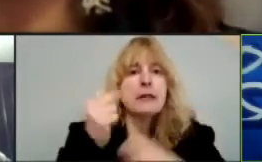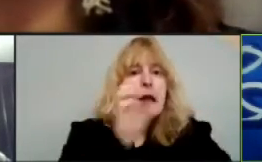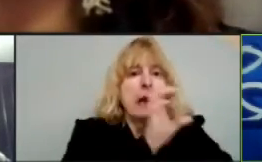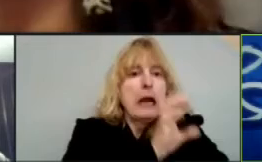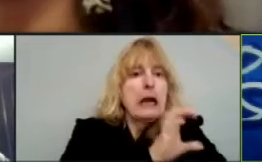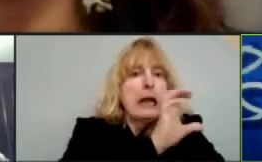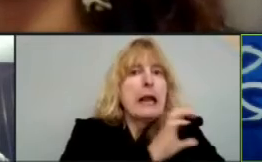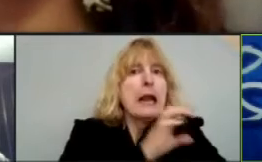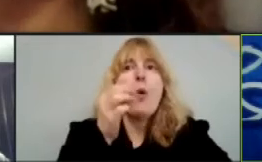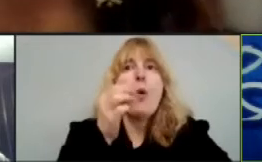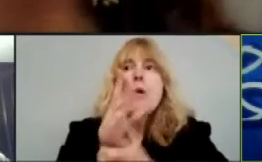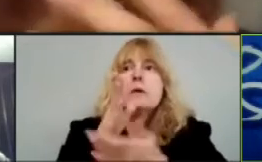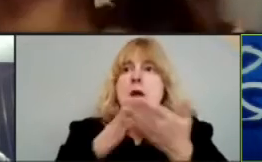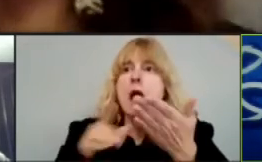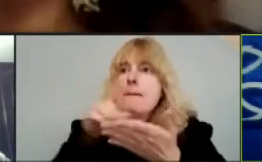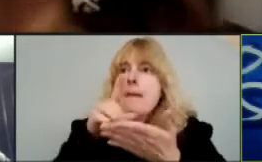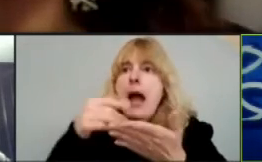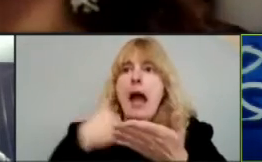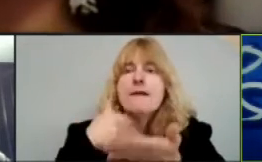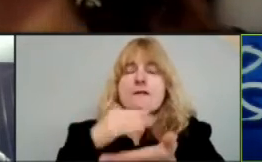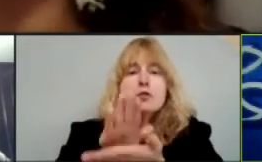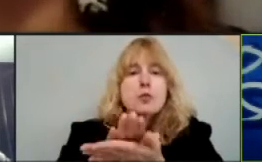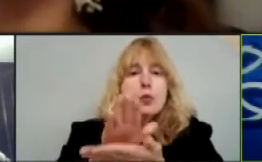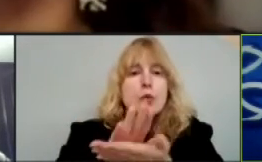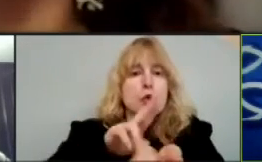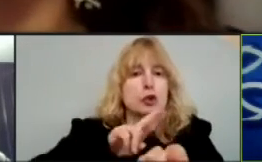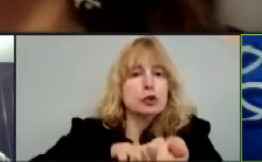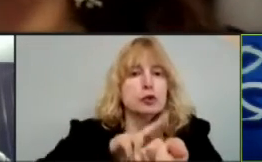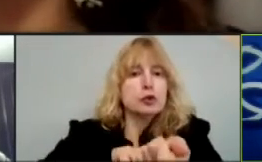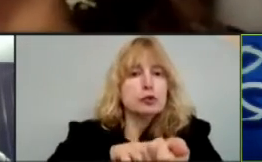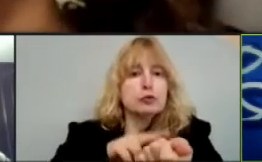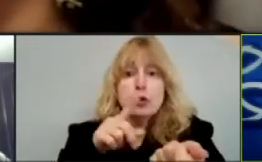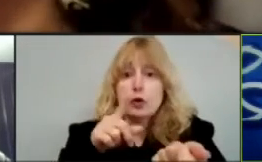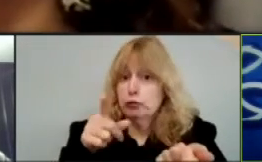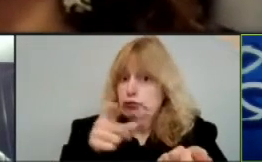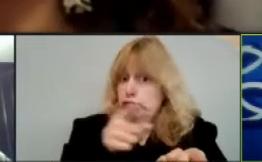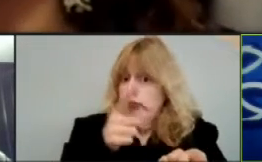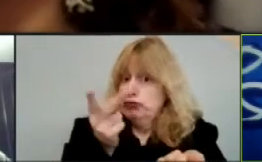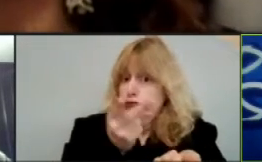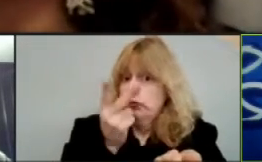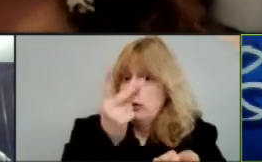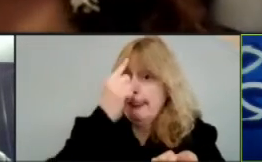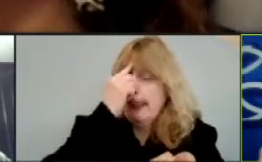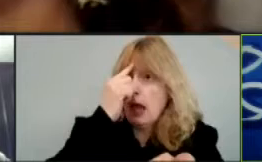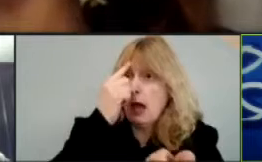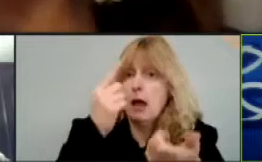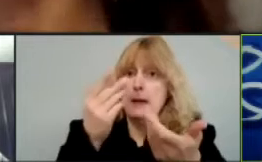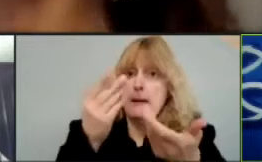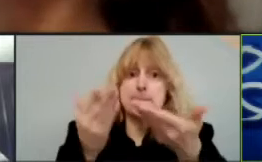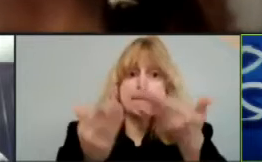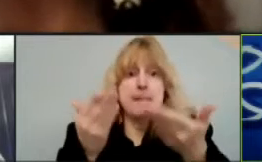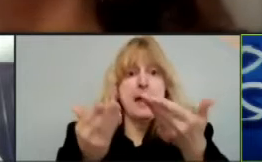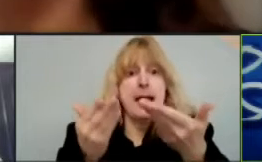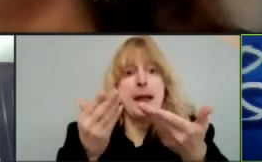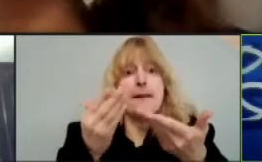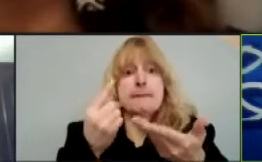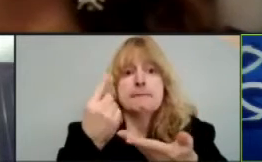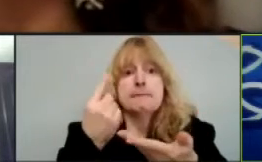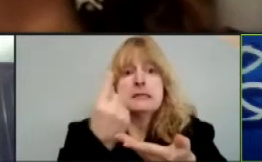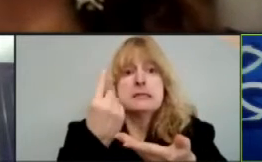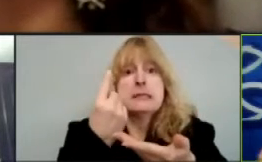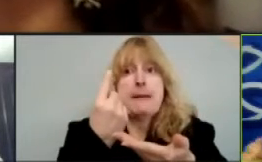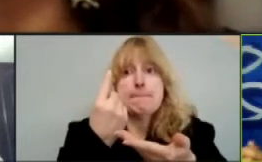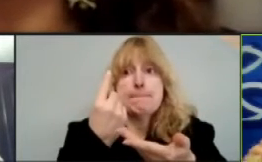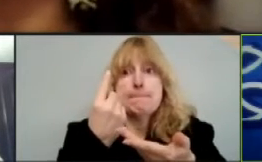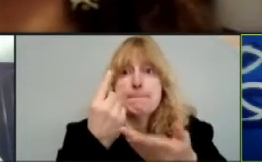school nurse. Is there any thinking or recommendations on your part about how to assure some integration